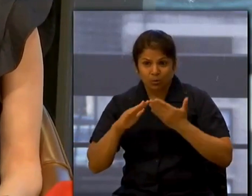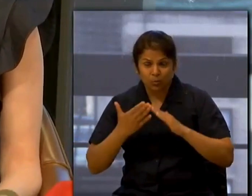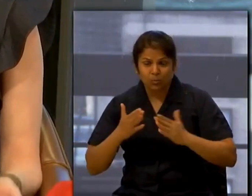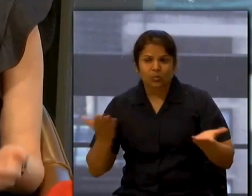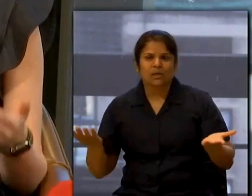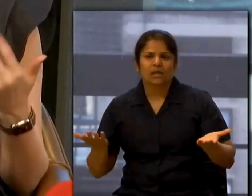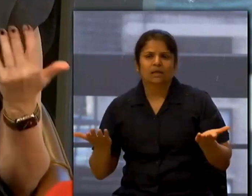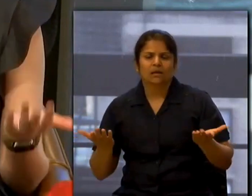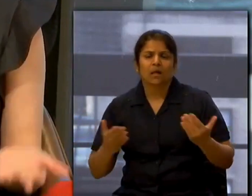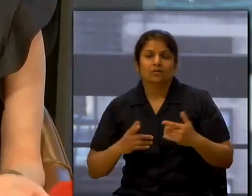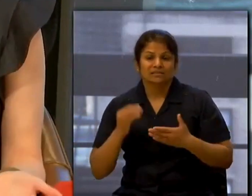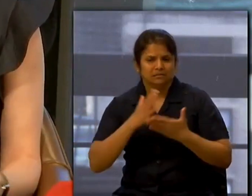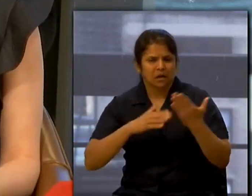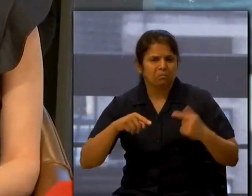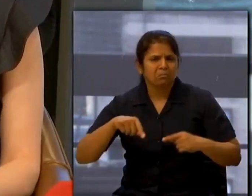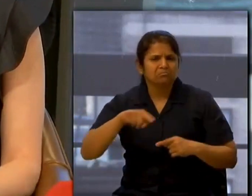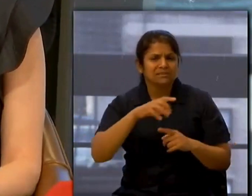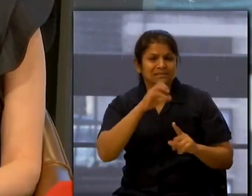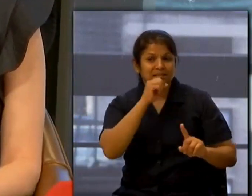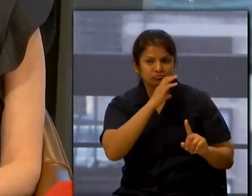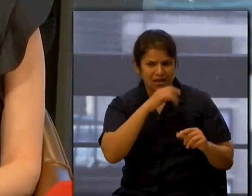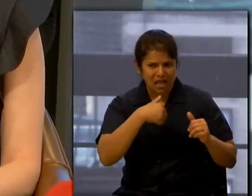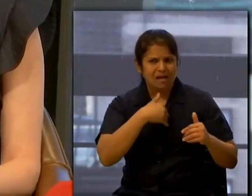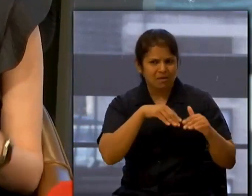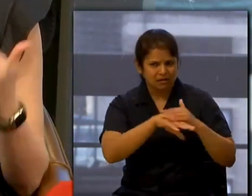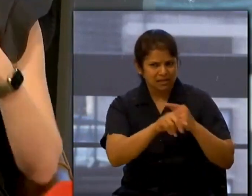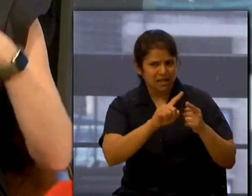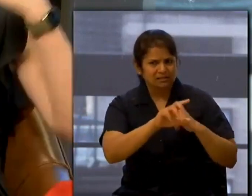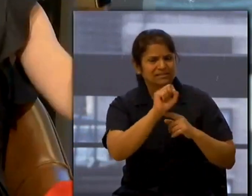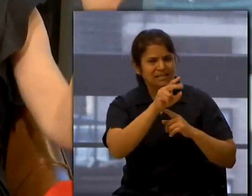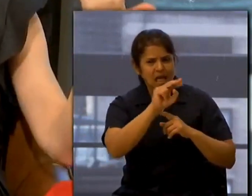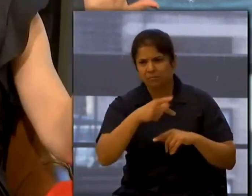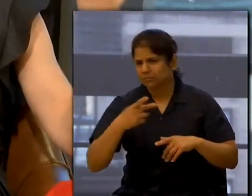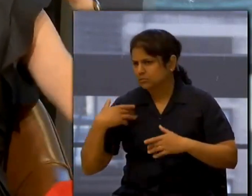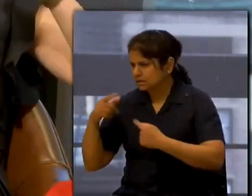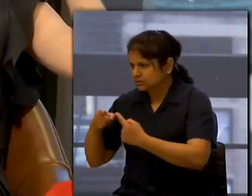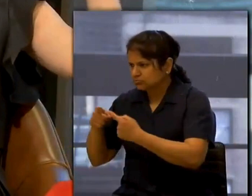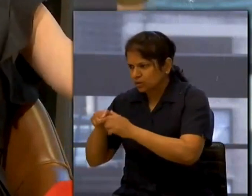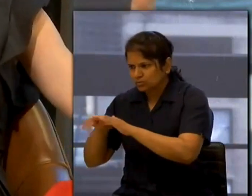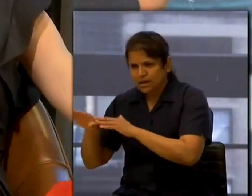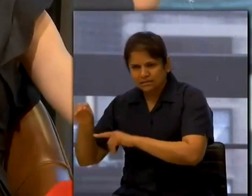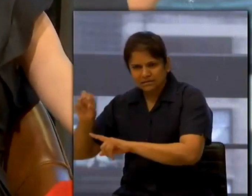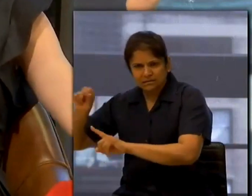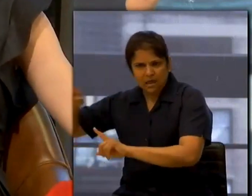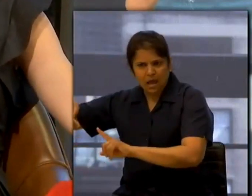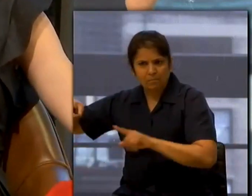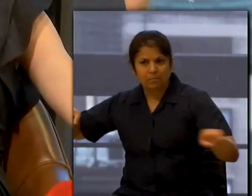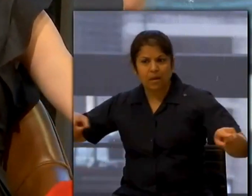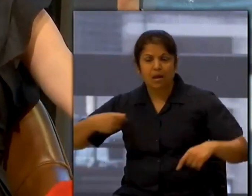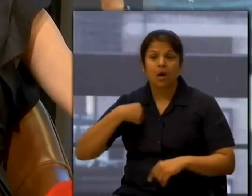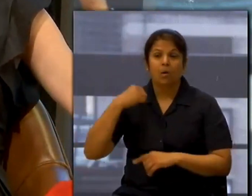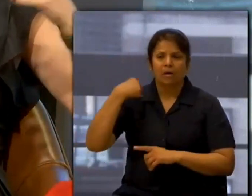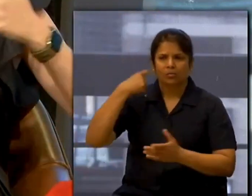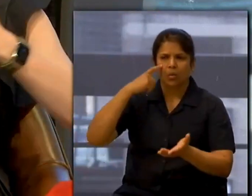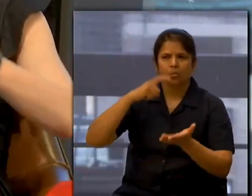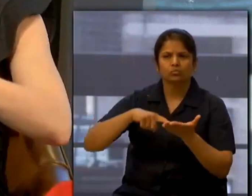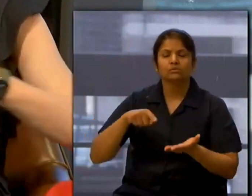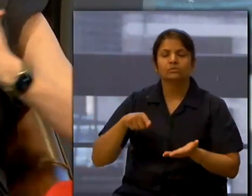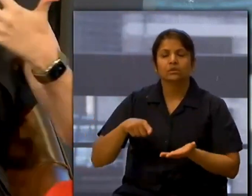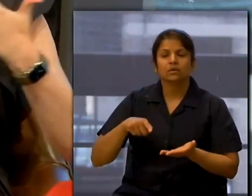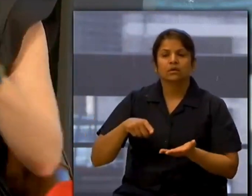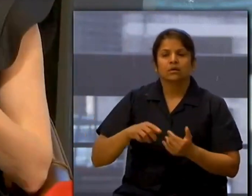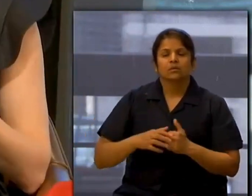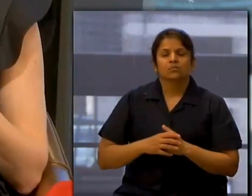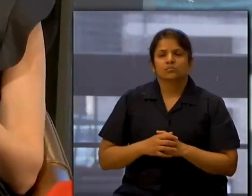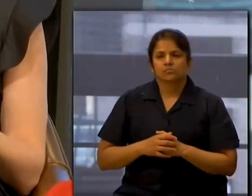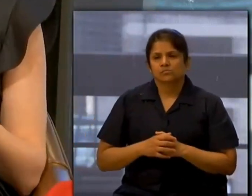SNAP benefits or maybe not accessing SNAP benefits. But what we've noticed is that when we stay at that high level, surrounded by the